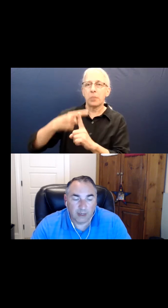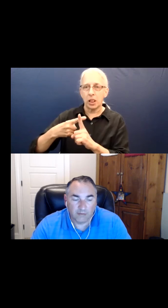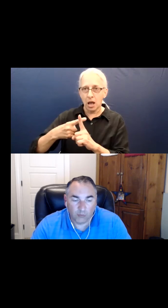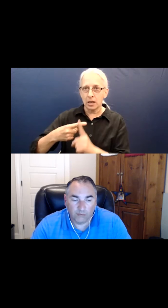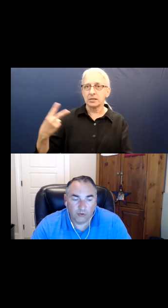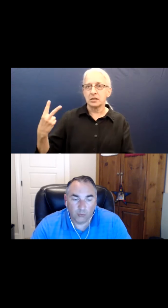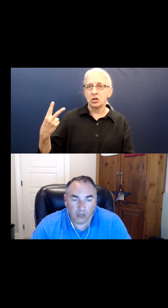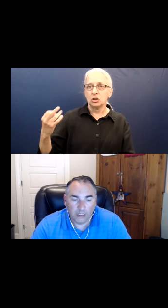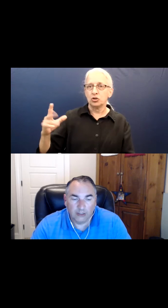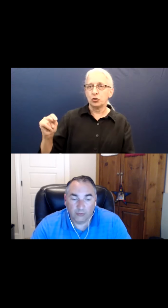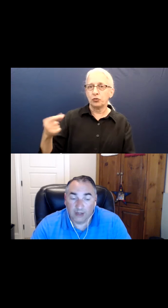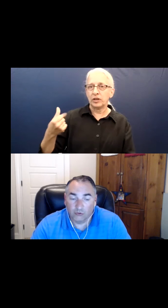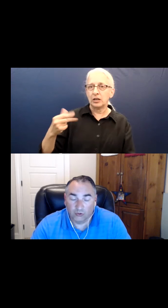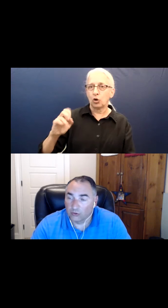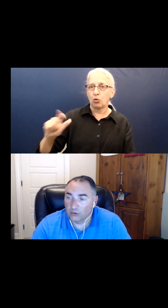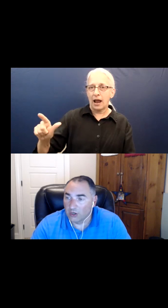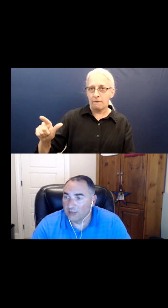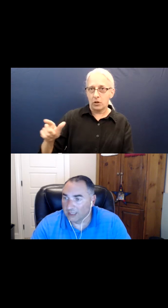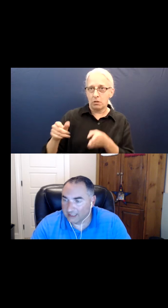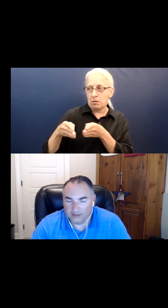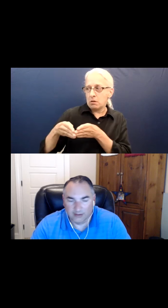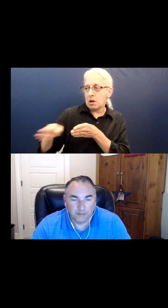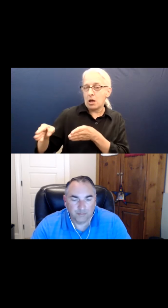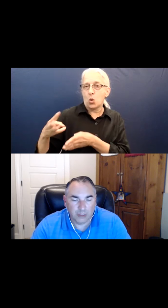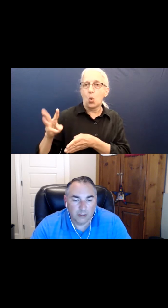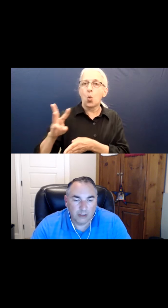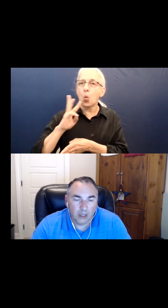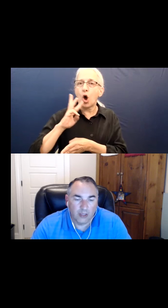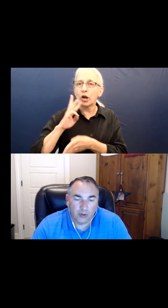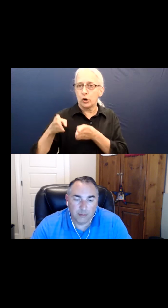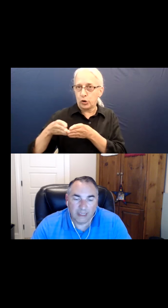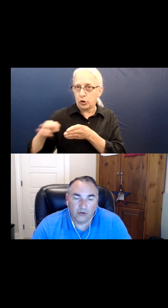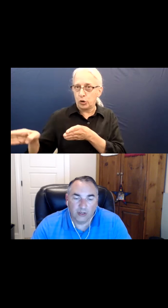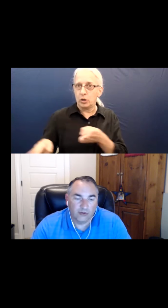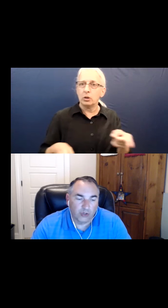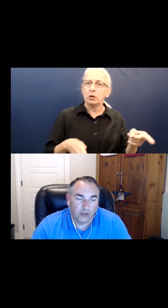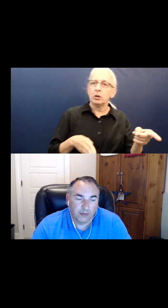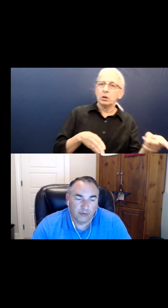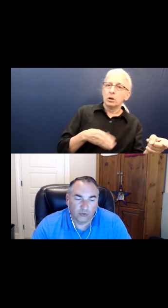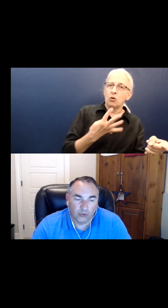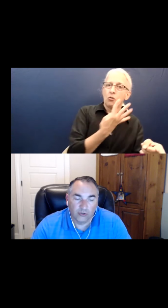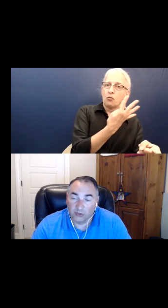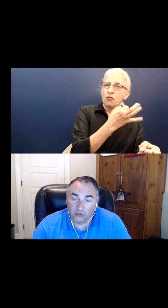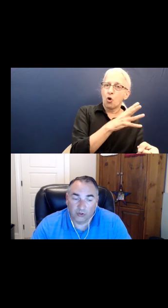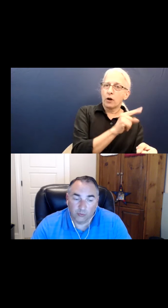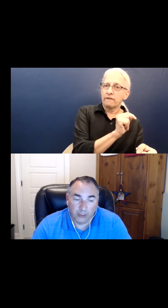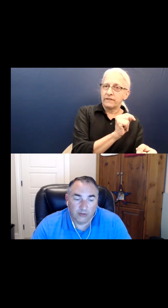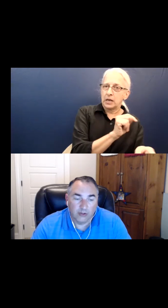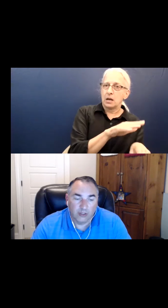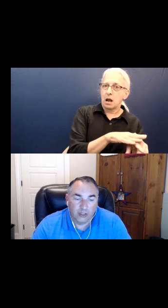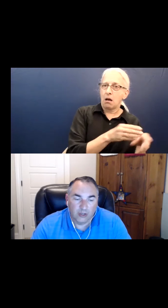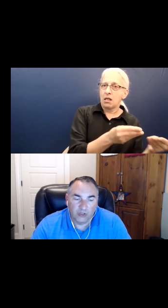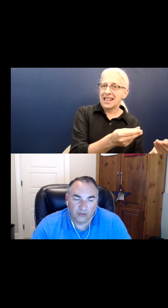and about a 4-foot wide gravel shoulder on the land side. The remainder of the trail will be restored to its current